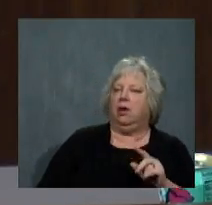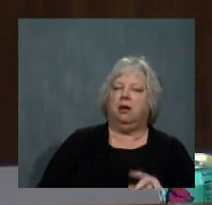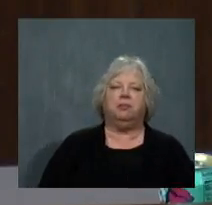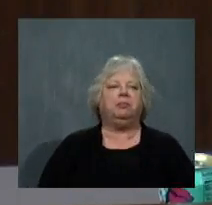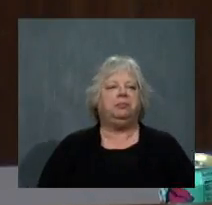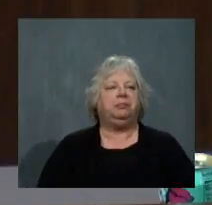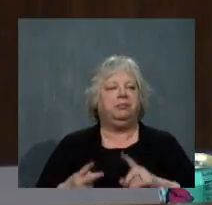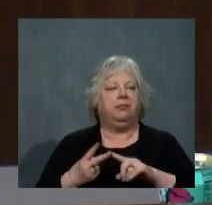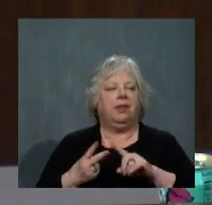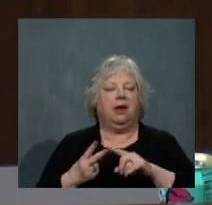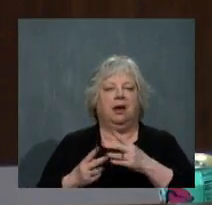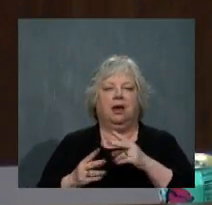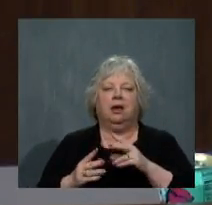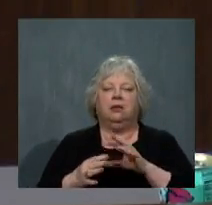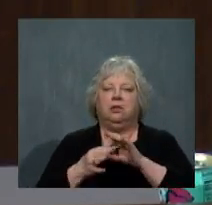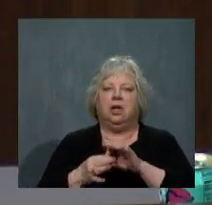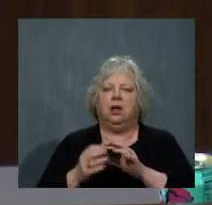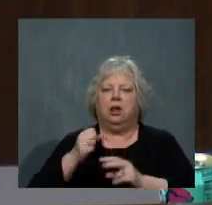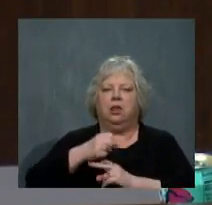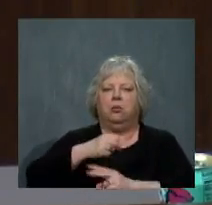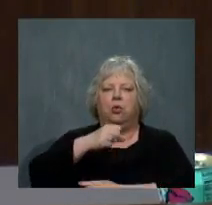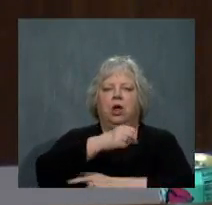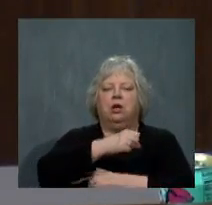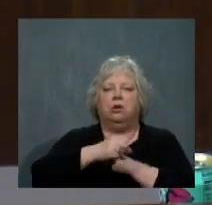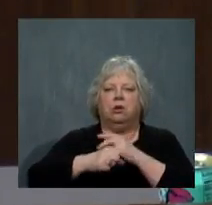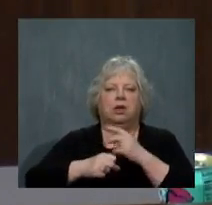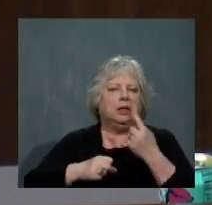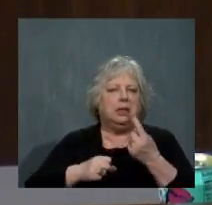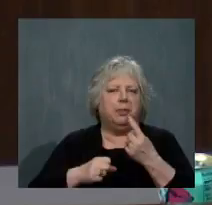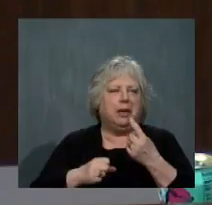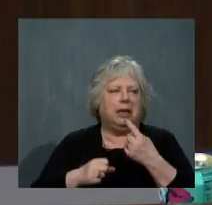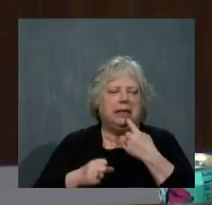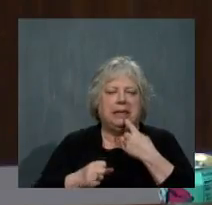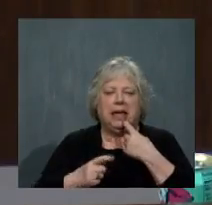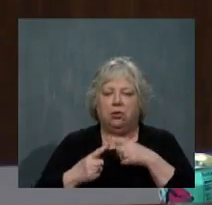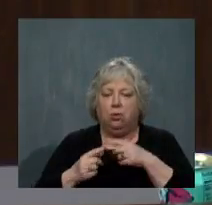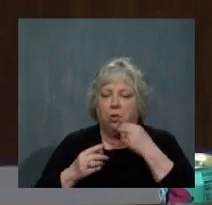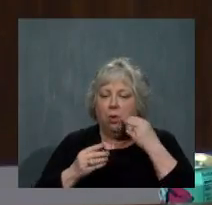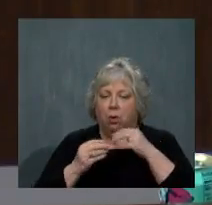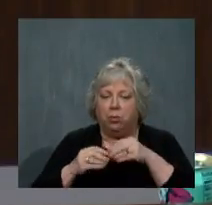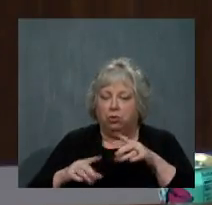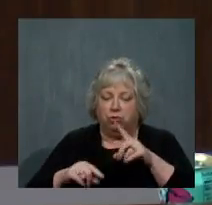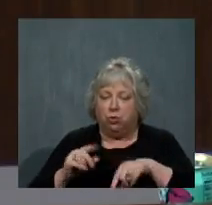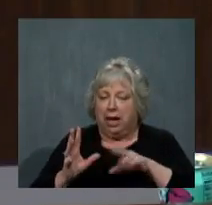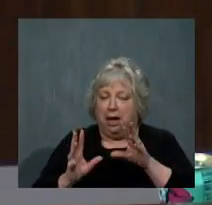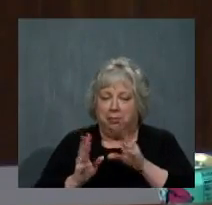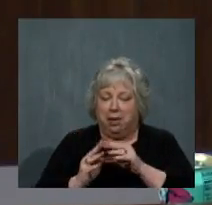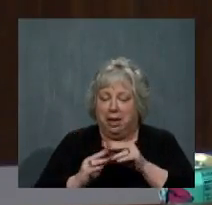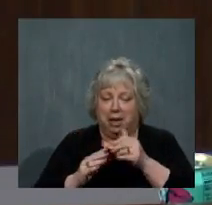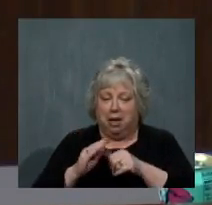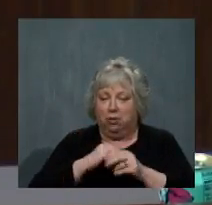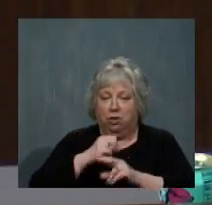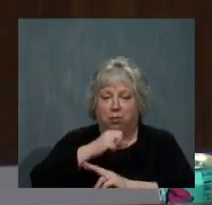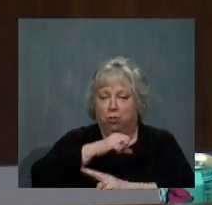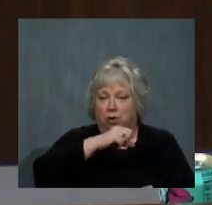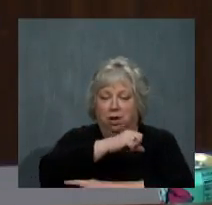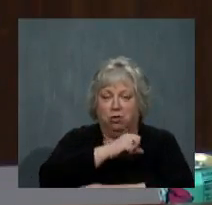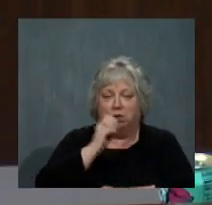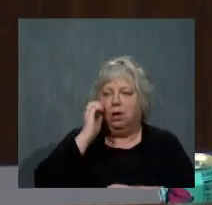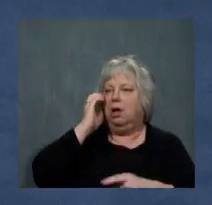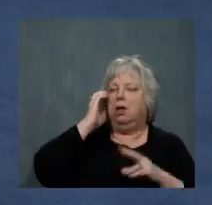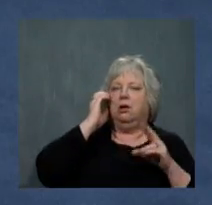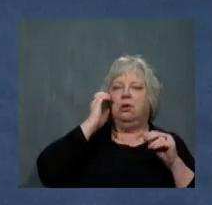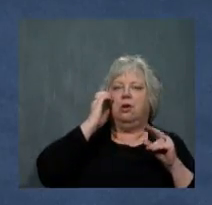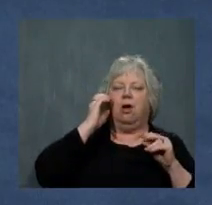thing, as far as the bridge, has someone said to the homeless you can no longer meet under the bridge? What's that all